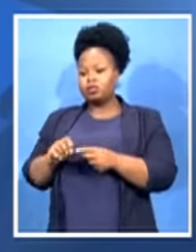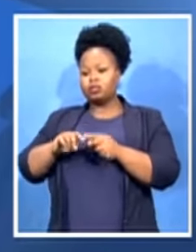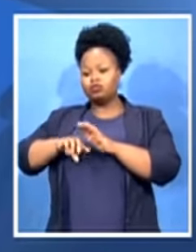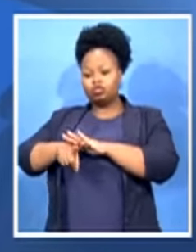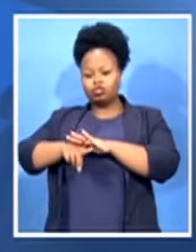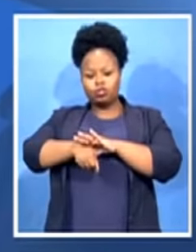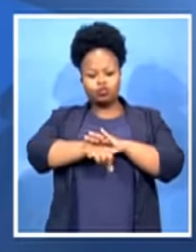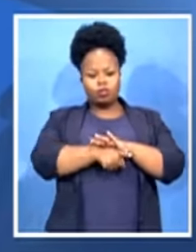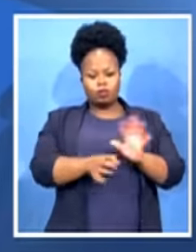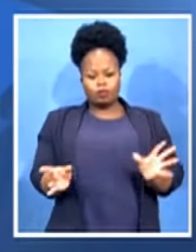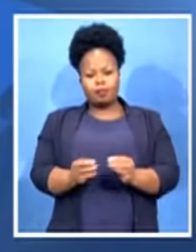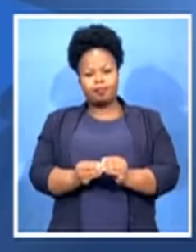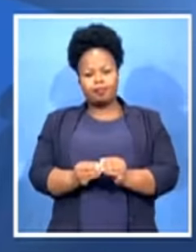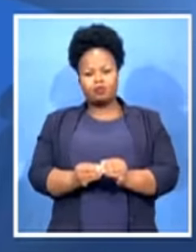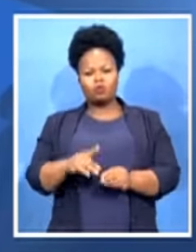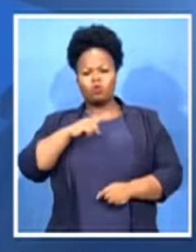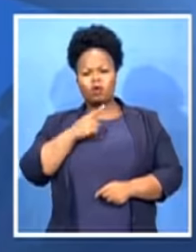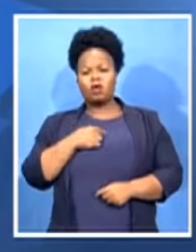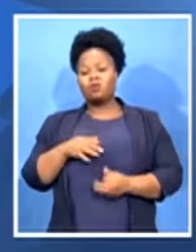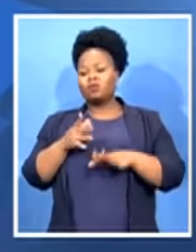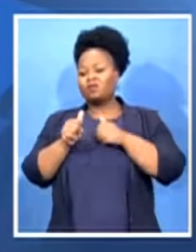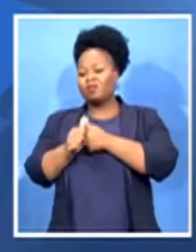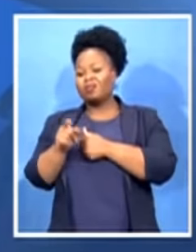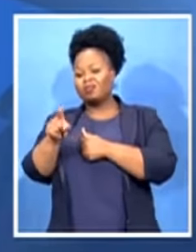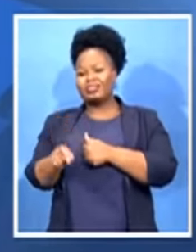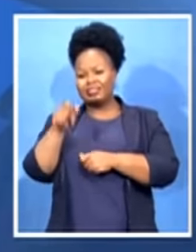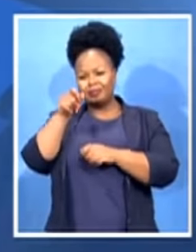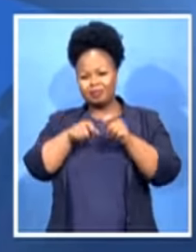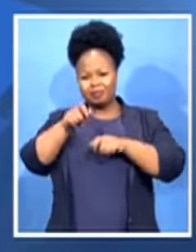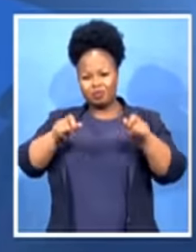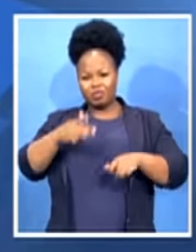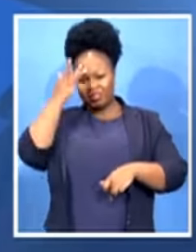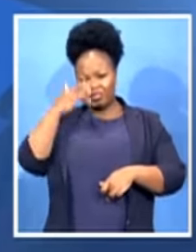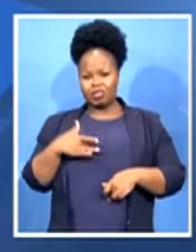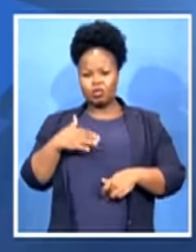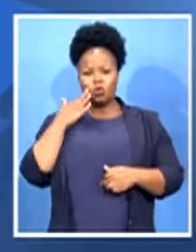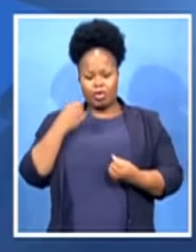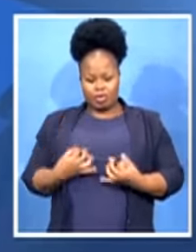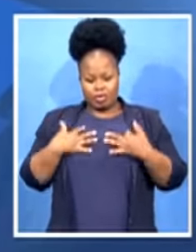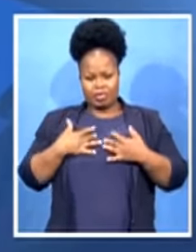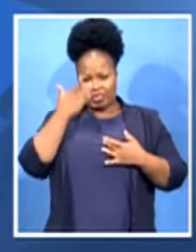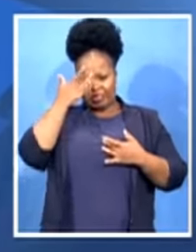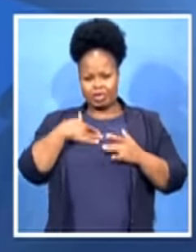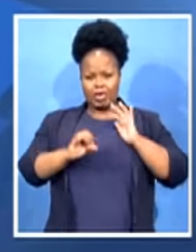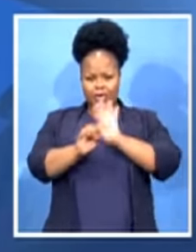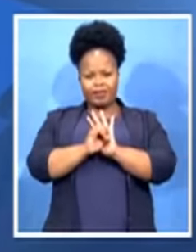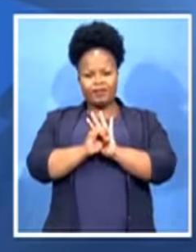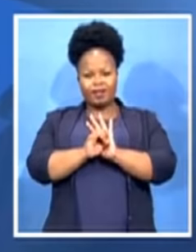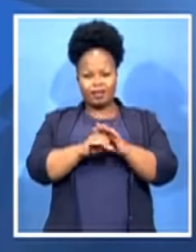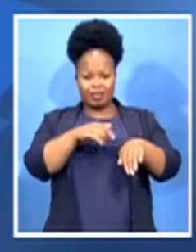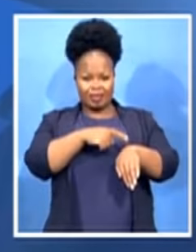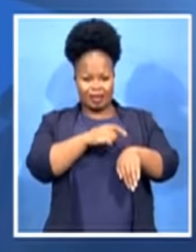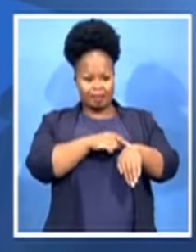these cases, we follow cases from the time of diagnosis to the time of recovery or the time of